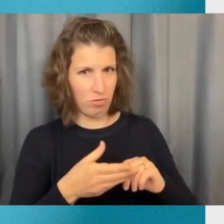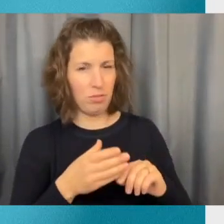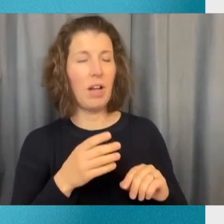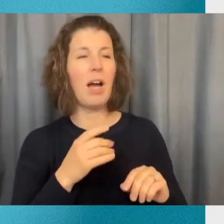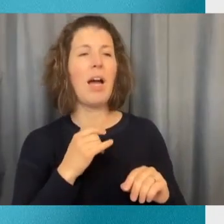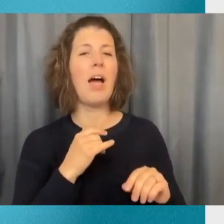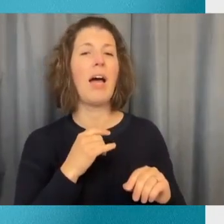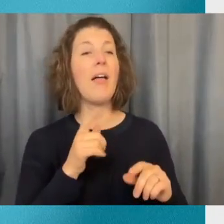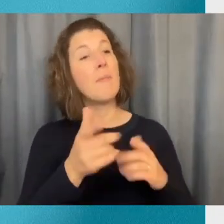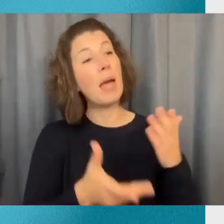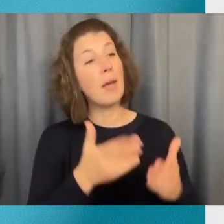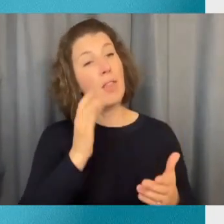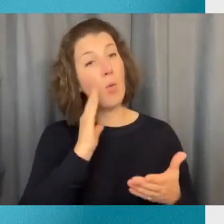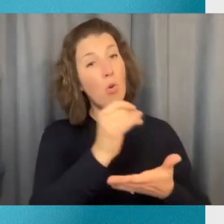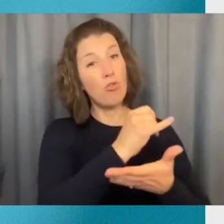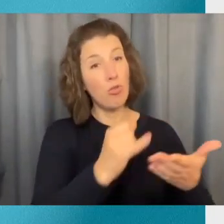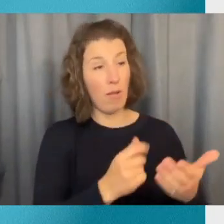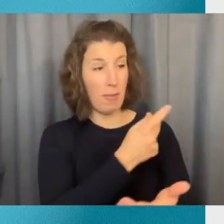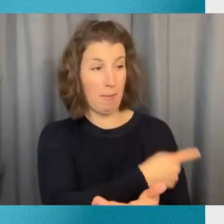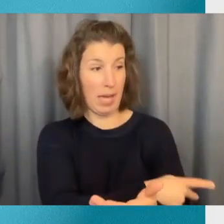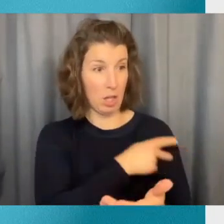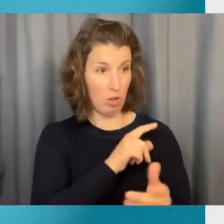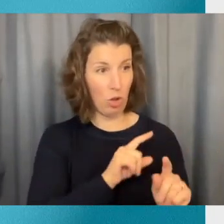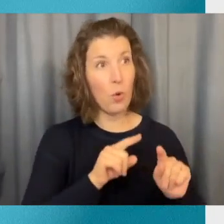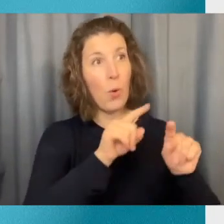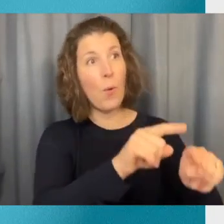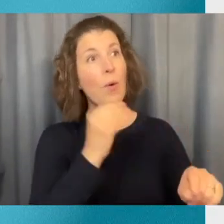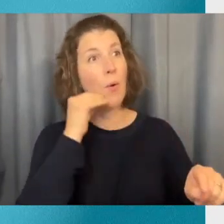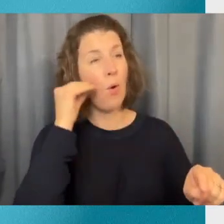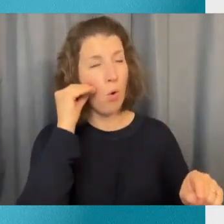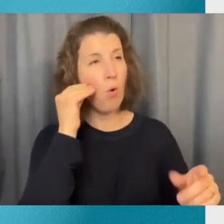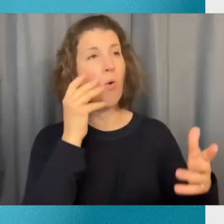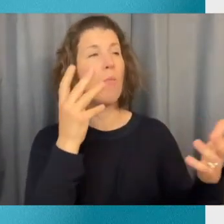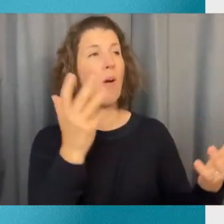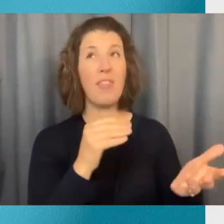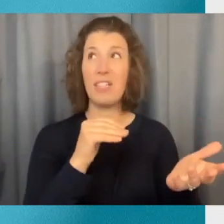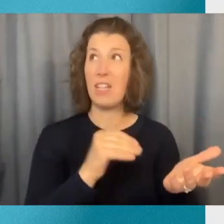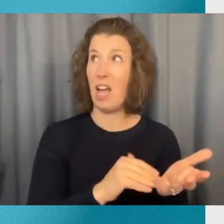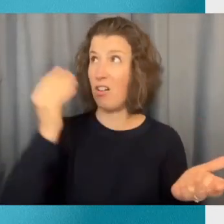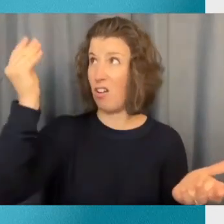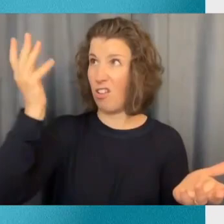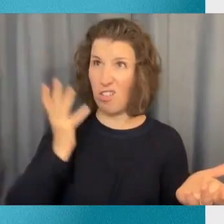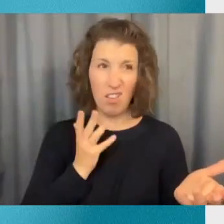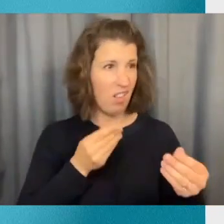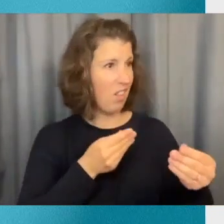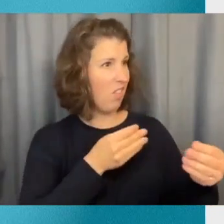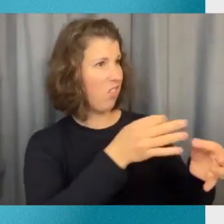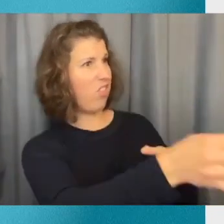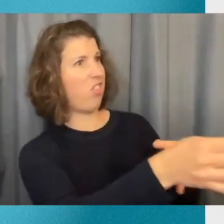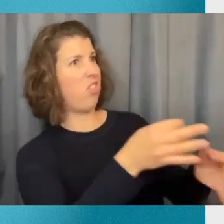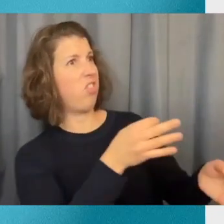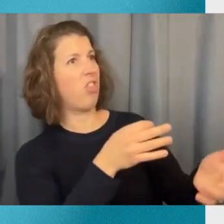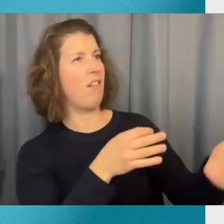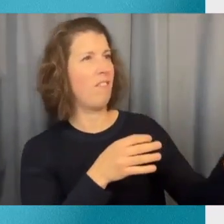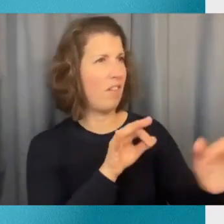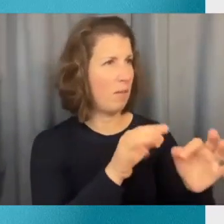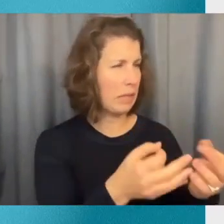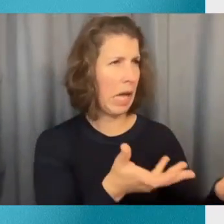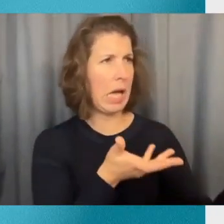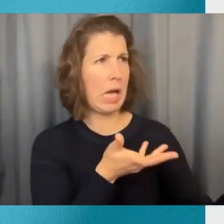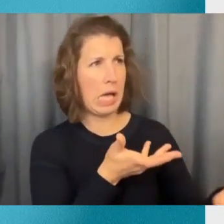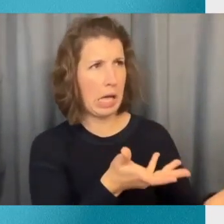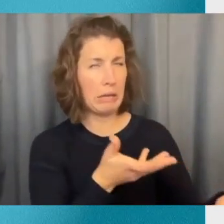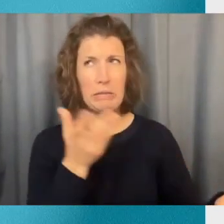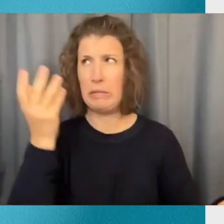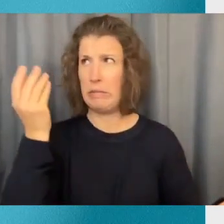going home and trying to explain to their spouse what the doctor told them and realize that maybe they weren't very clear and the person maybe didn't really communicate what